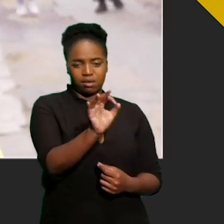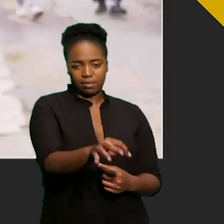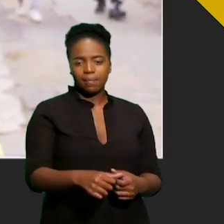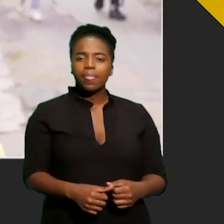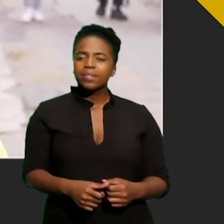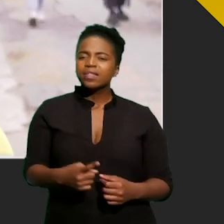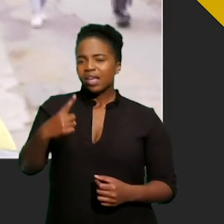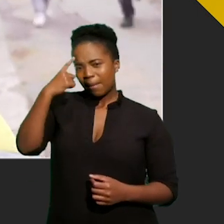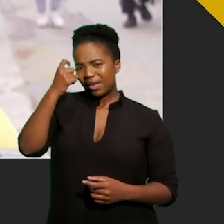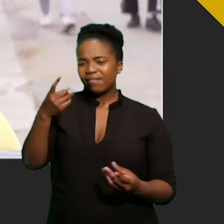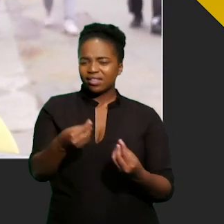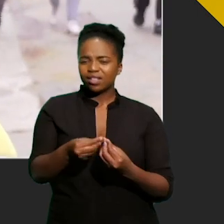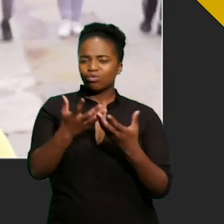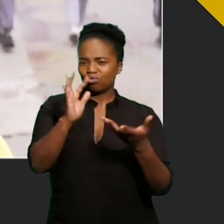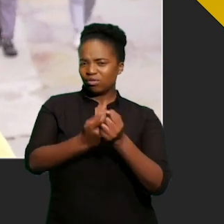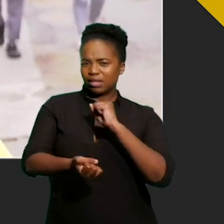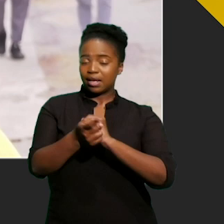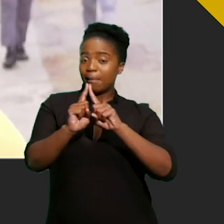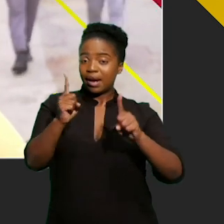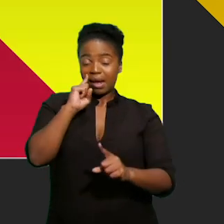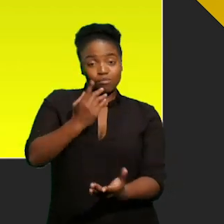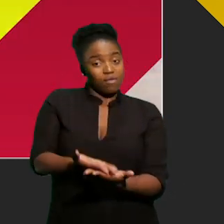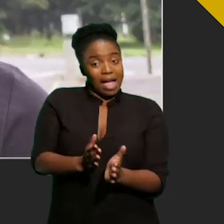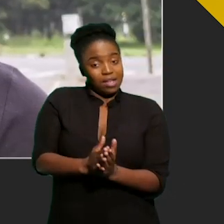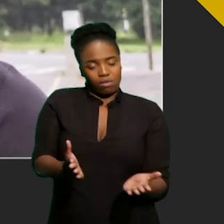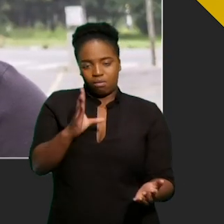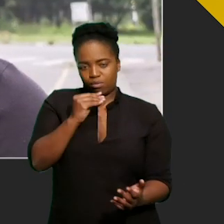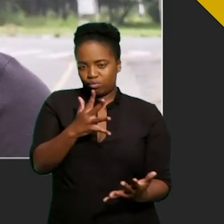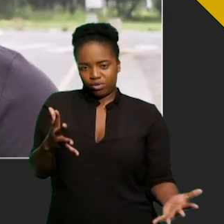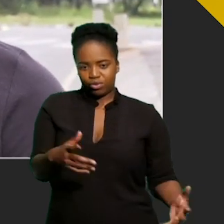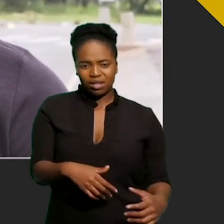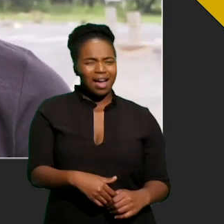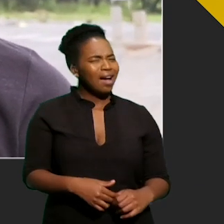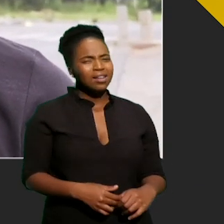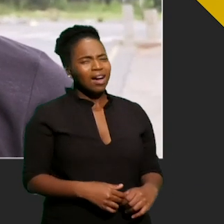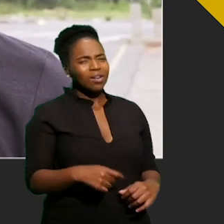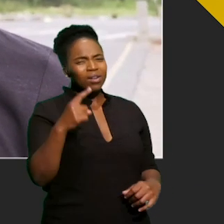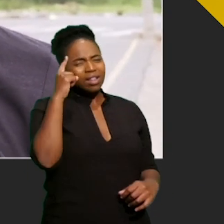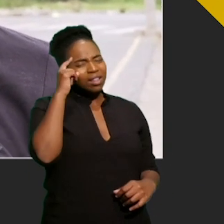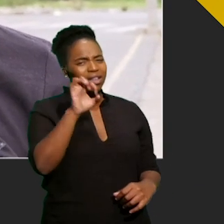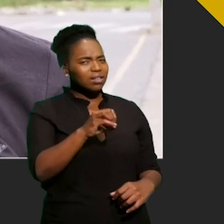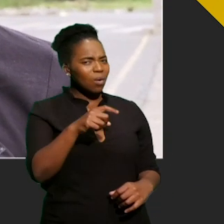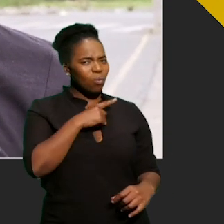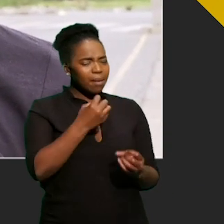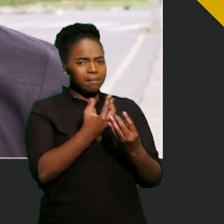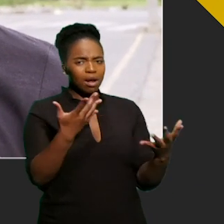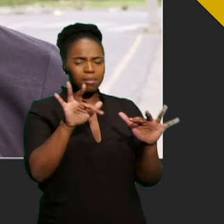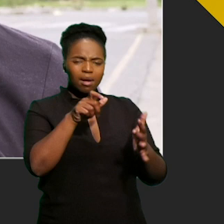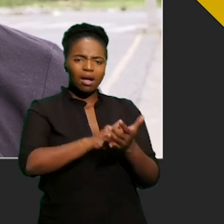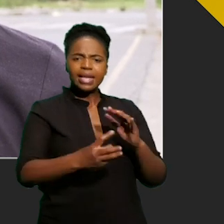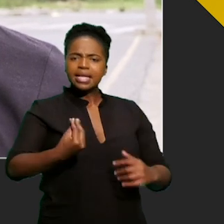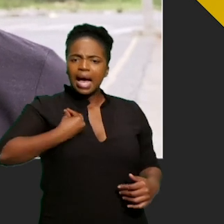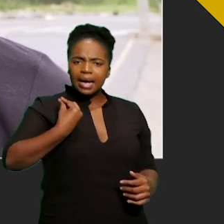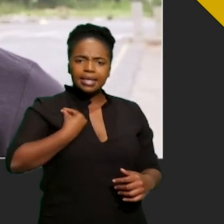believe things like that happen, but there's no proof, so I don't want to say too much. I don't think so, because like a lot of journalists these days are